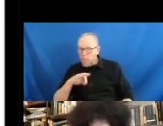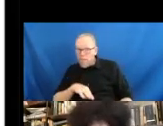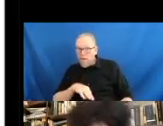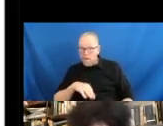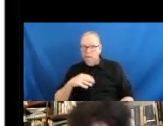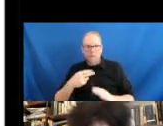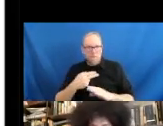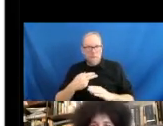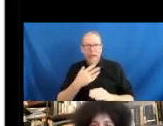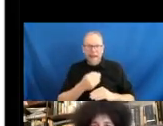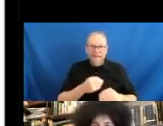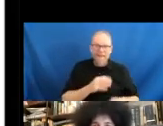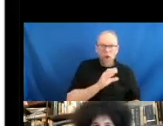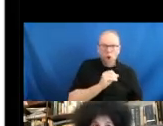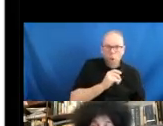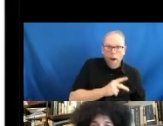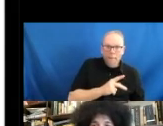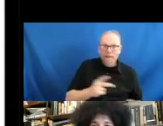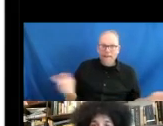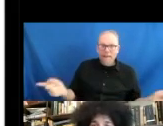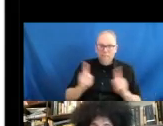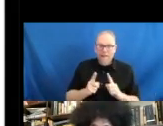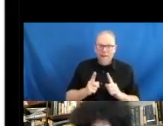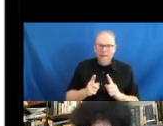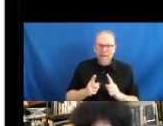a baby, it would equal our